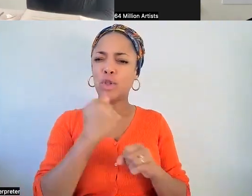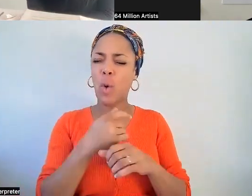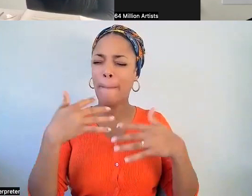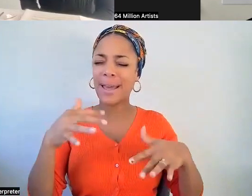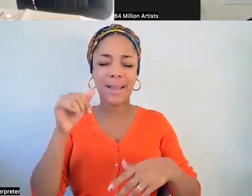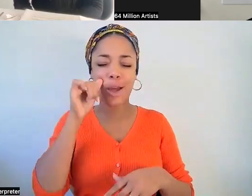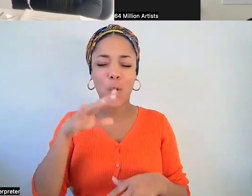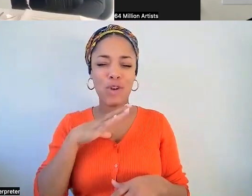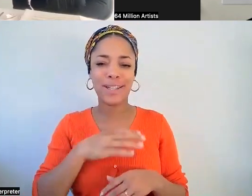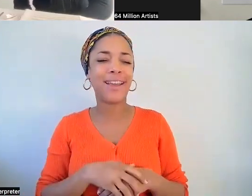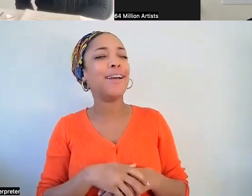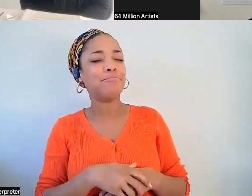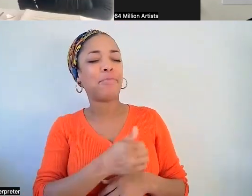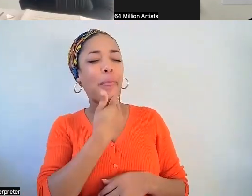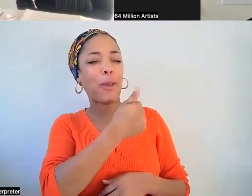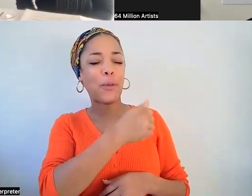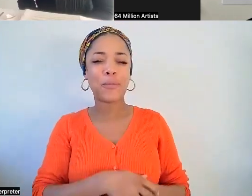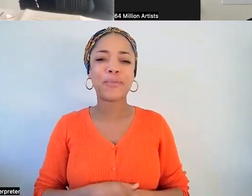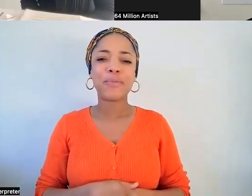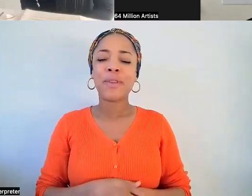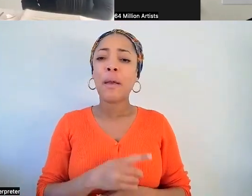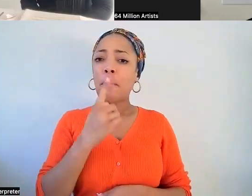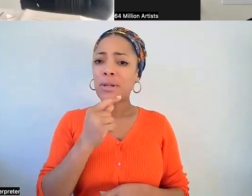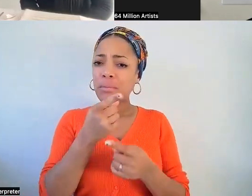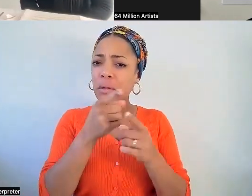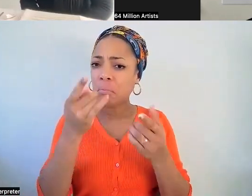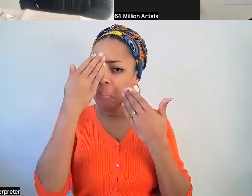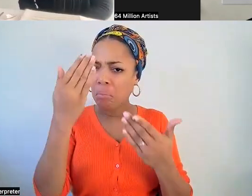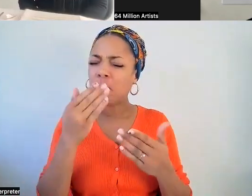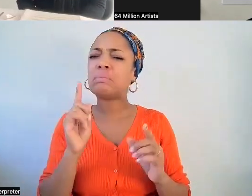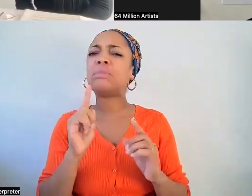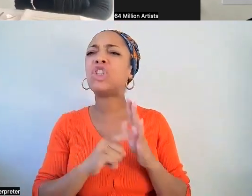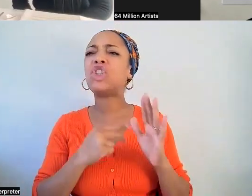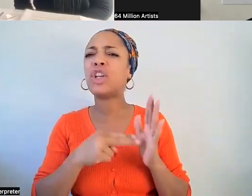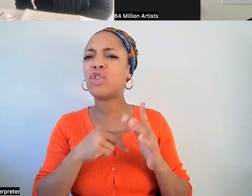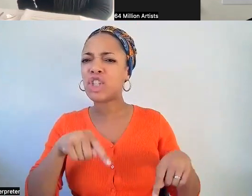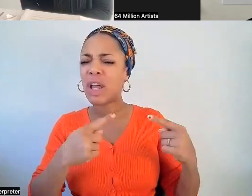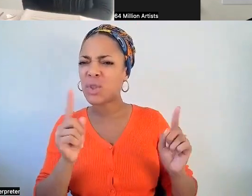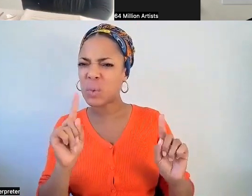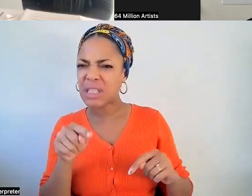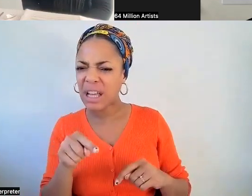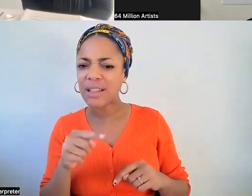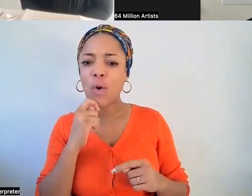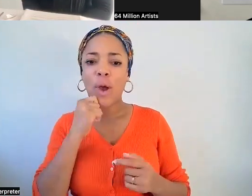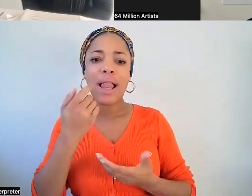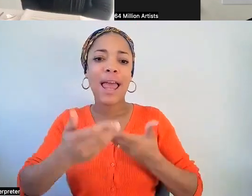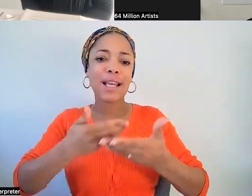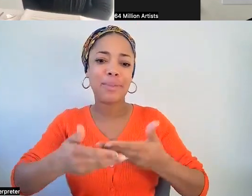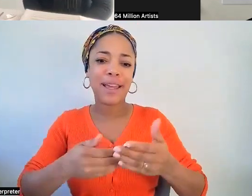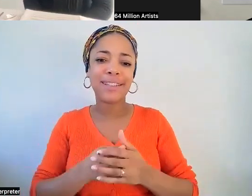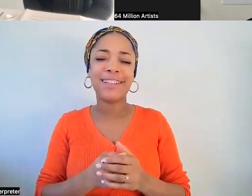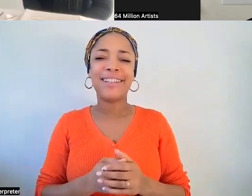in you. But for those who do not know what the January challenge is, I could tell you guys, and then I'm sure Michael can add a bit